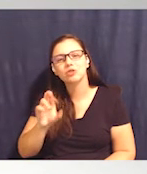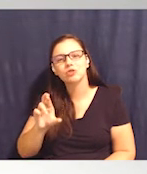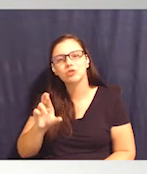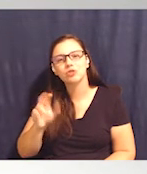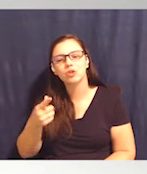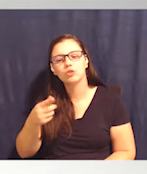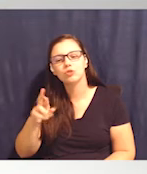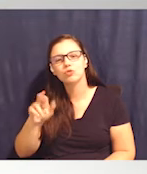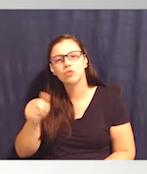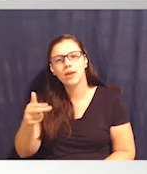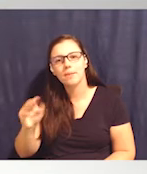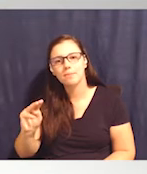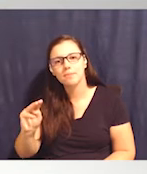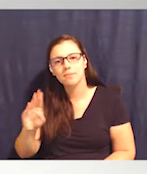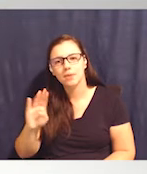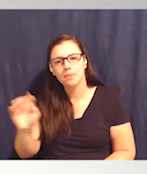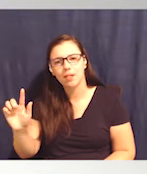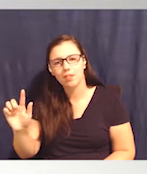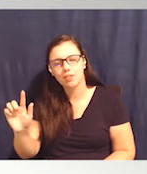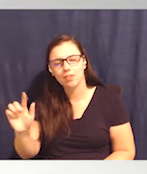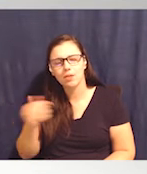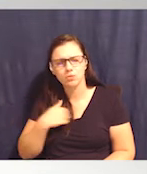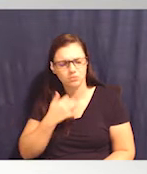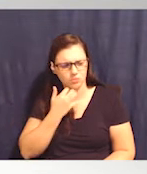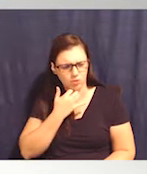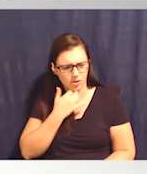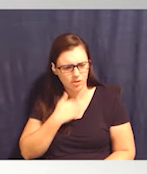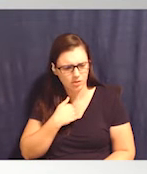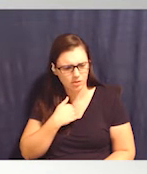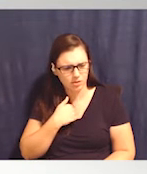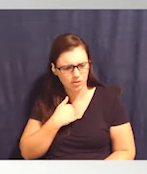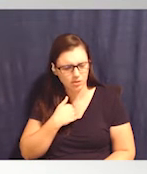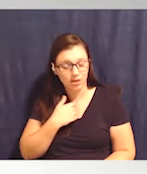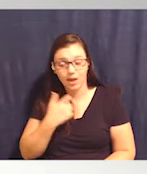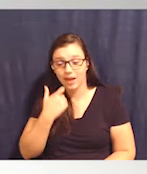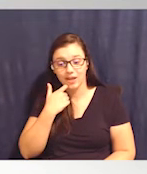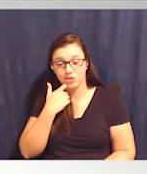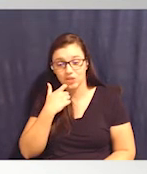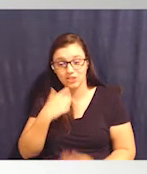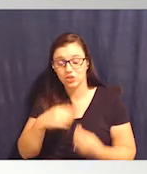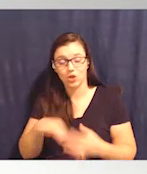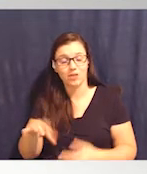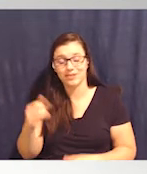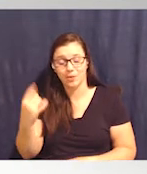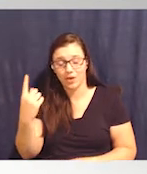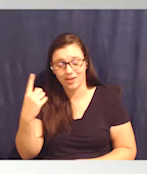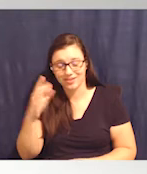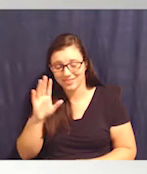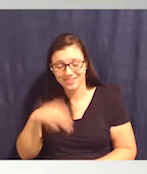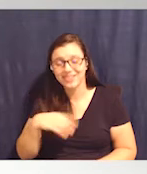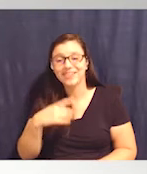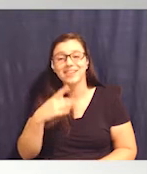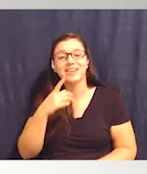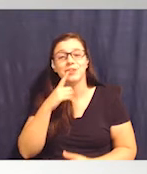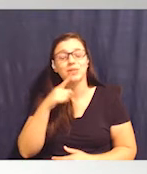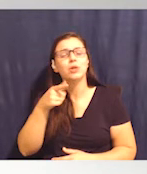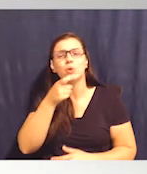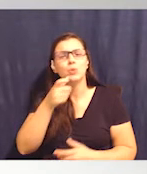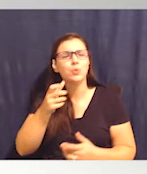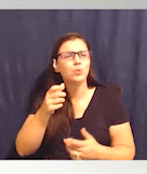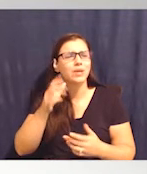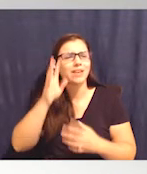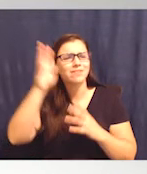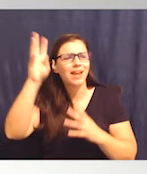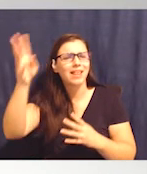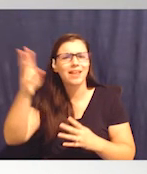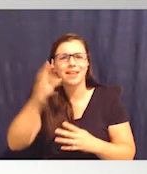got that. I just lost that one. Basically, who invented the light bulb? Edison, thank you. I got my names